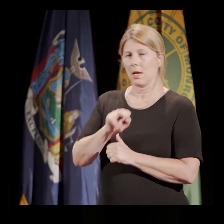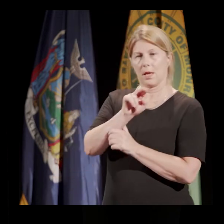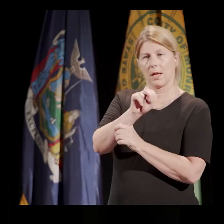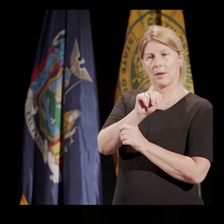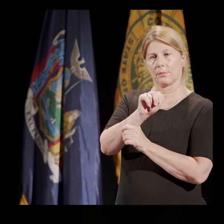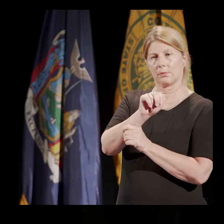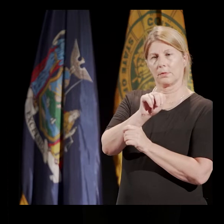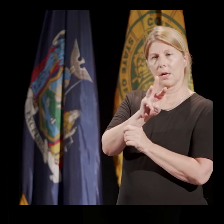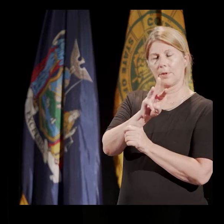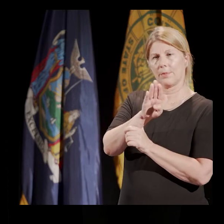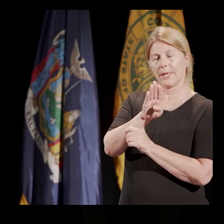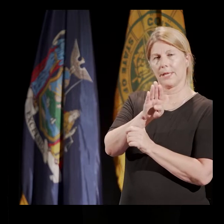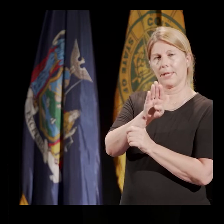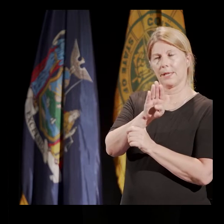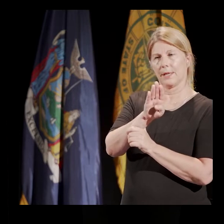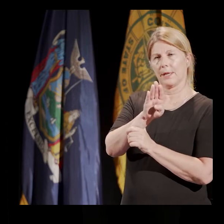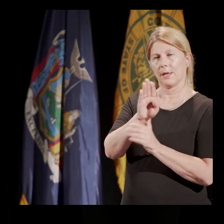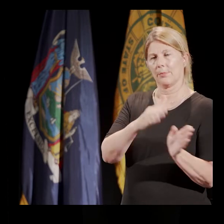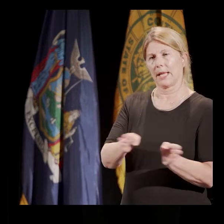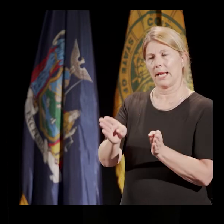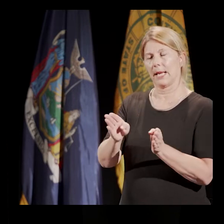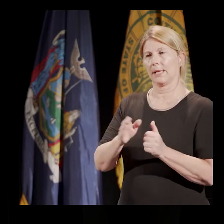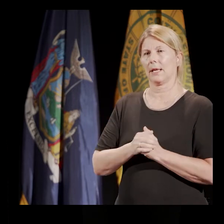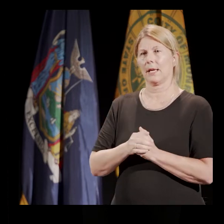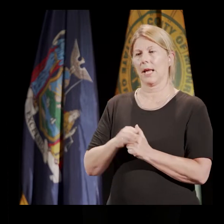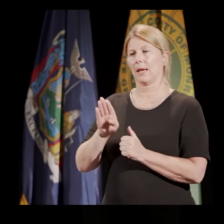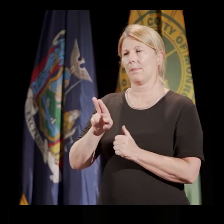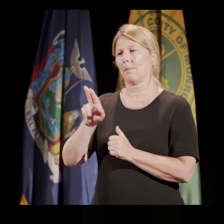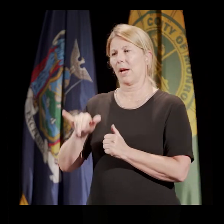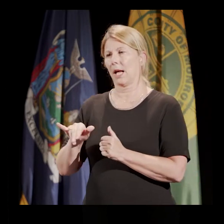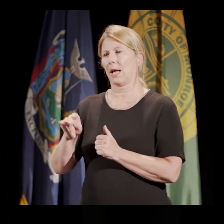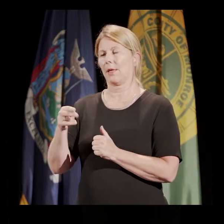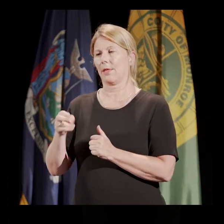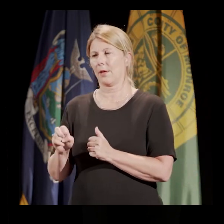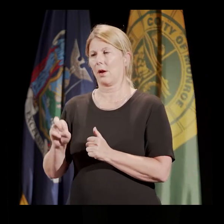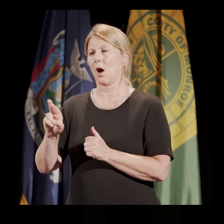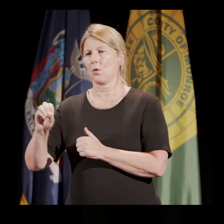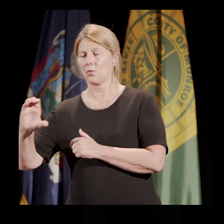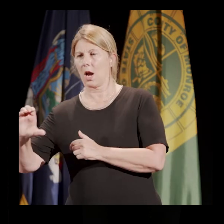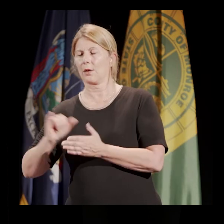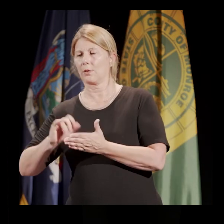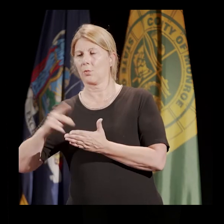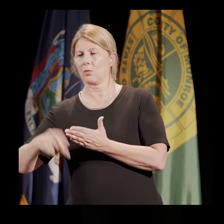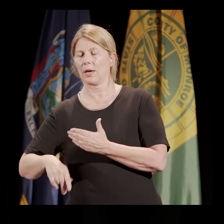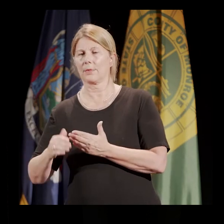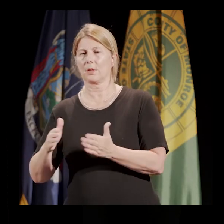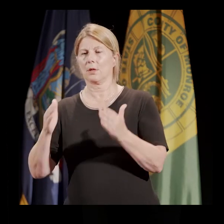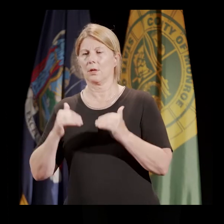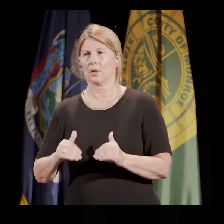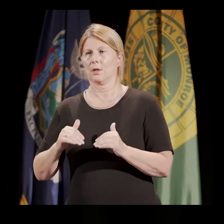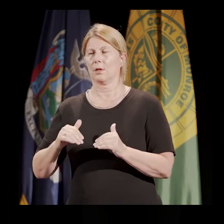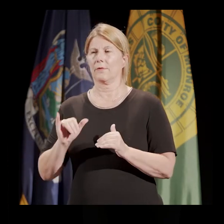expansion, the tree planting initiative, and By the Block. But we've also dedicated an additional $1 million in the budget to